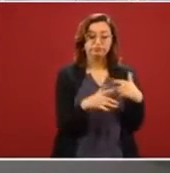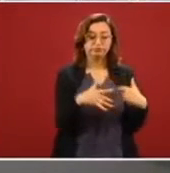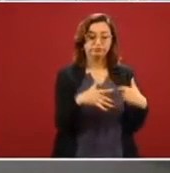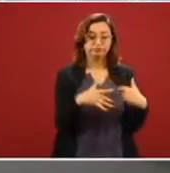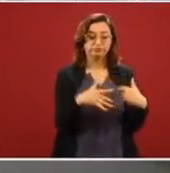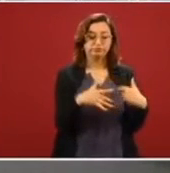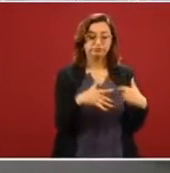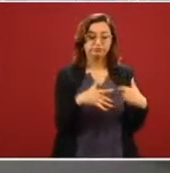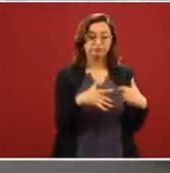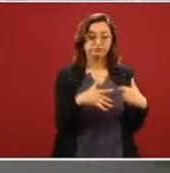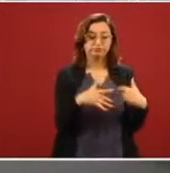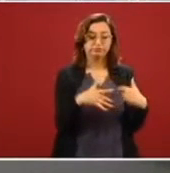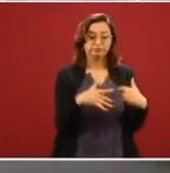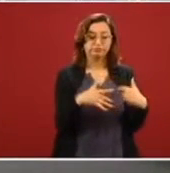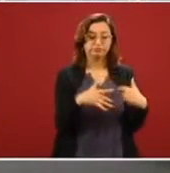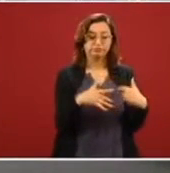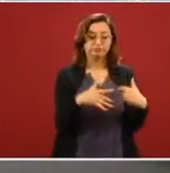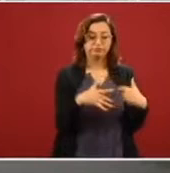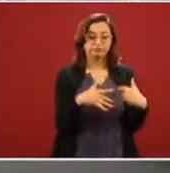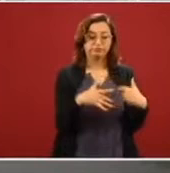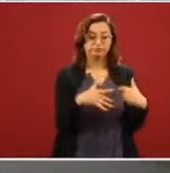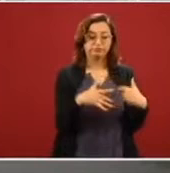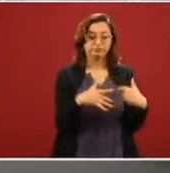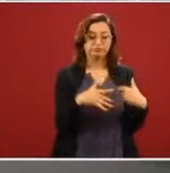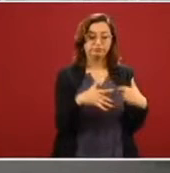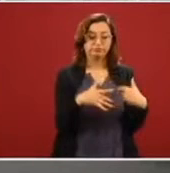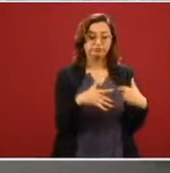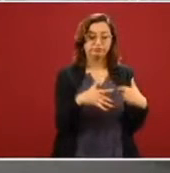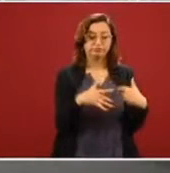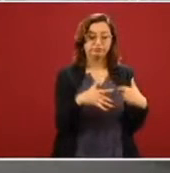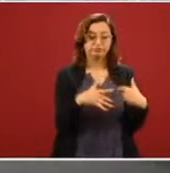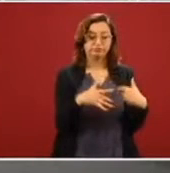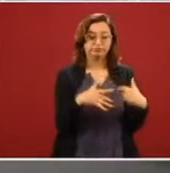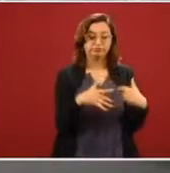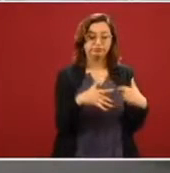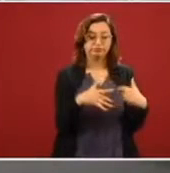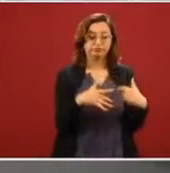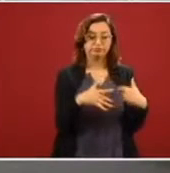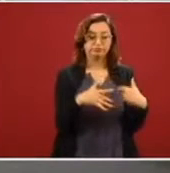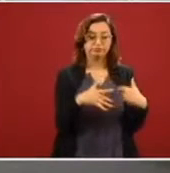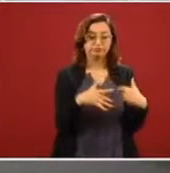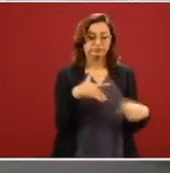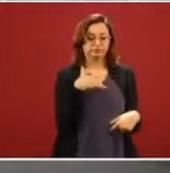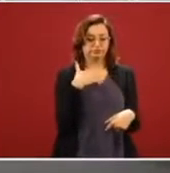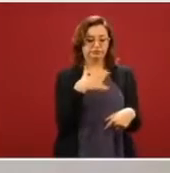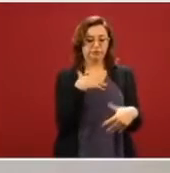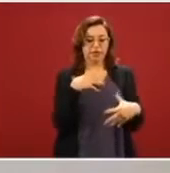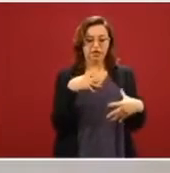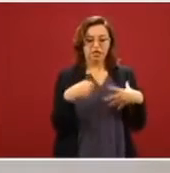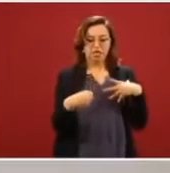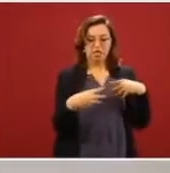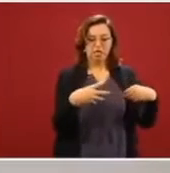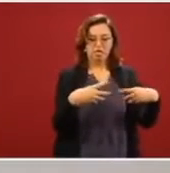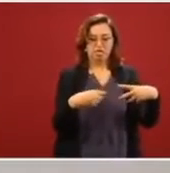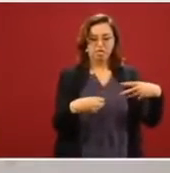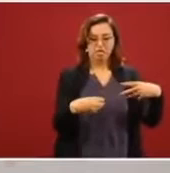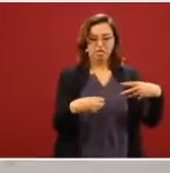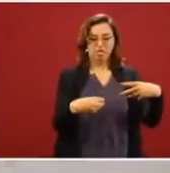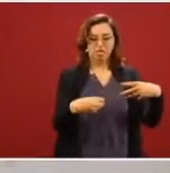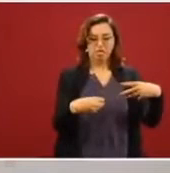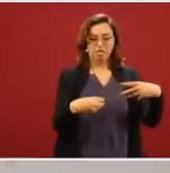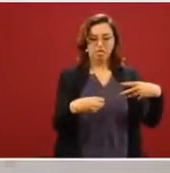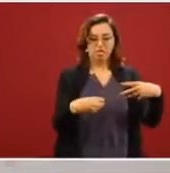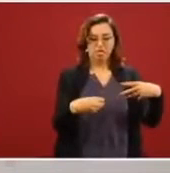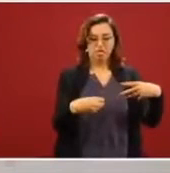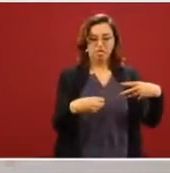síntomas, seems to be more intense once the symptoms have begun, pero que también se ha reconocido